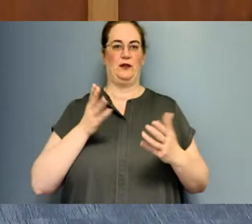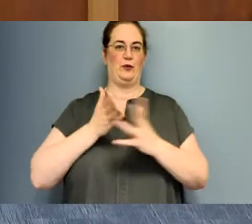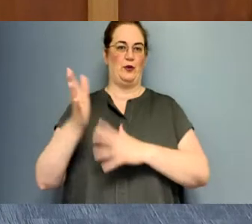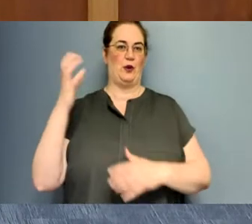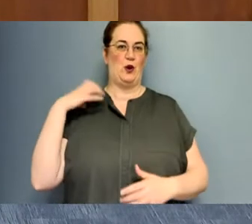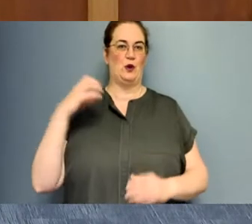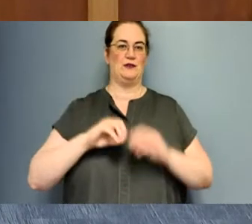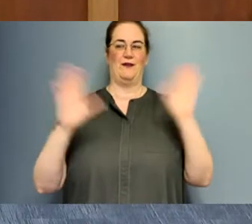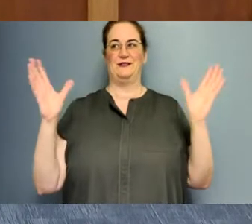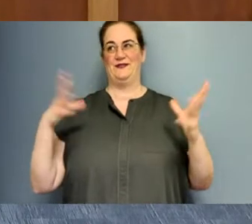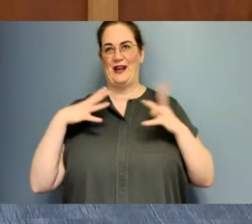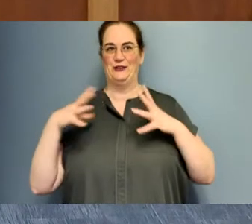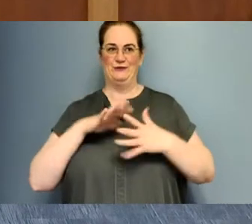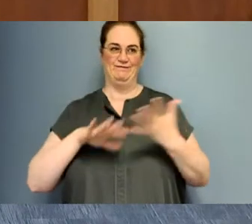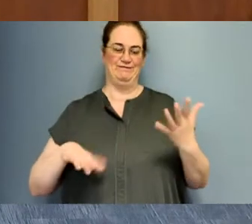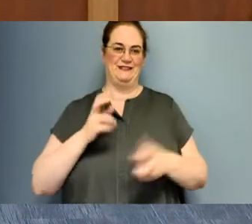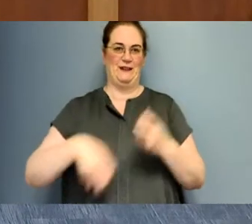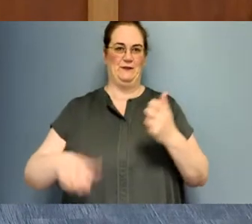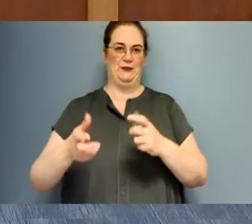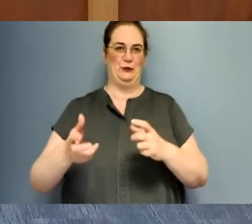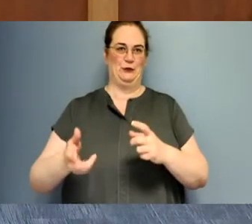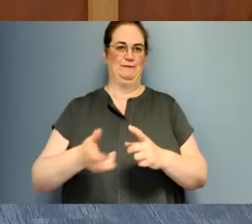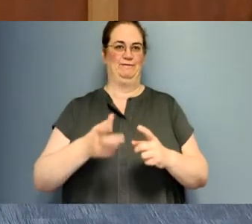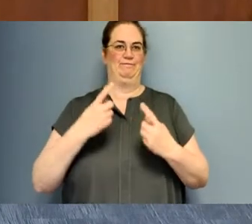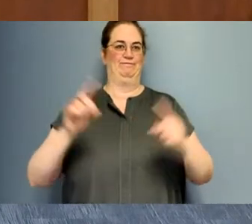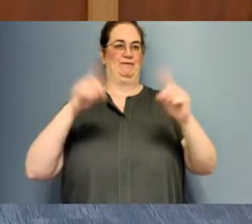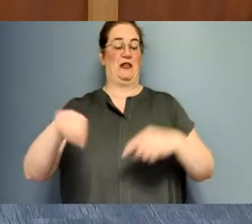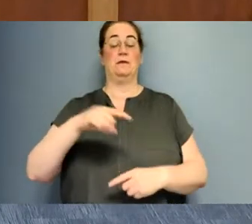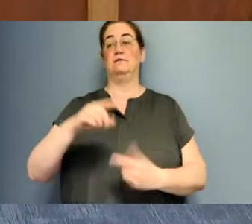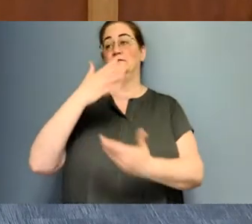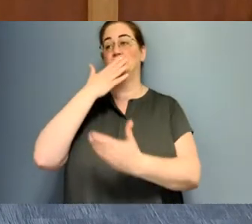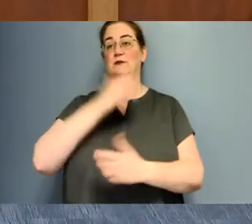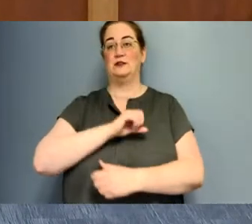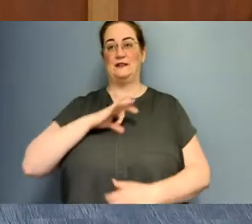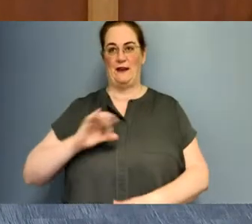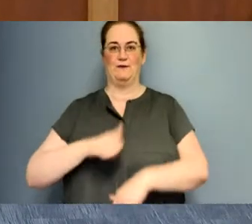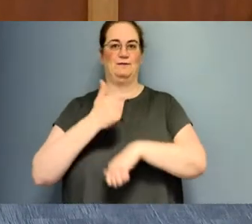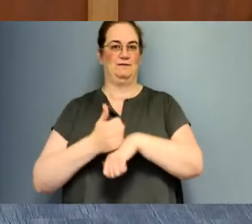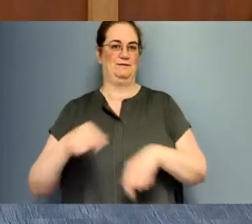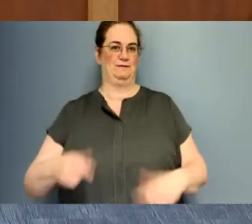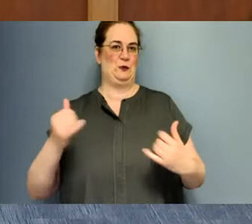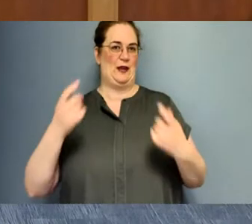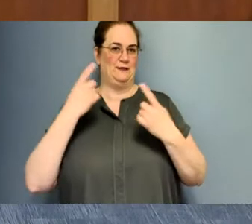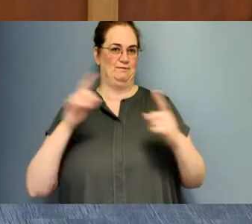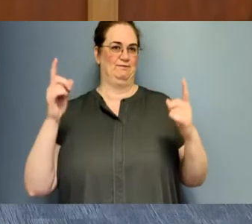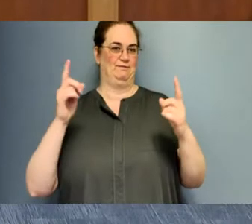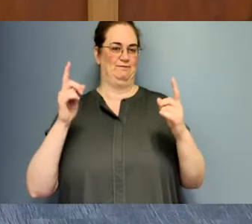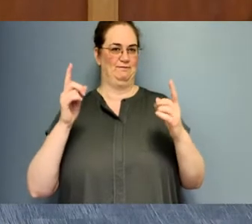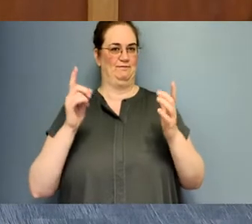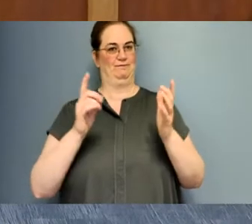Obviously, vacations and things like that's tough. So thanks to our staff for putting that together.